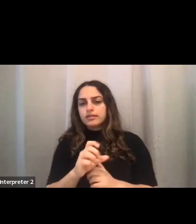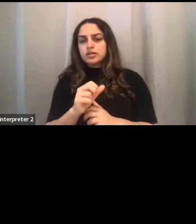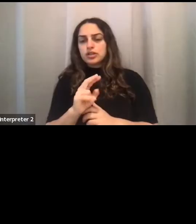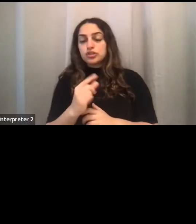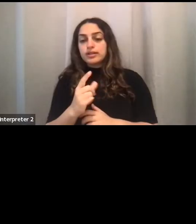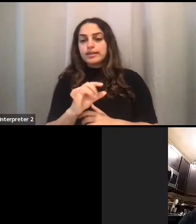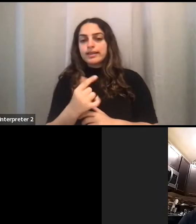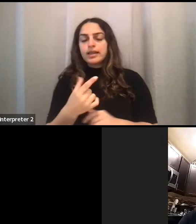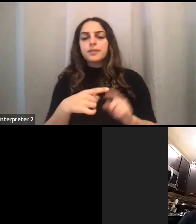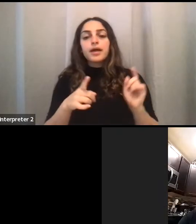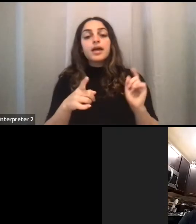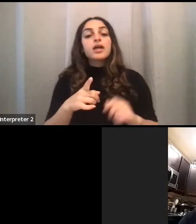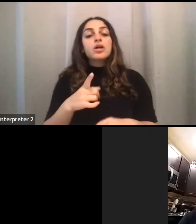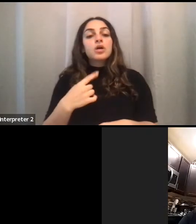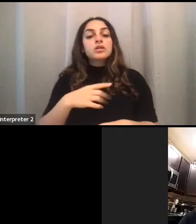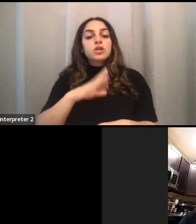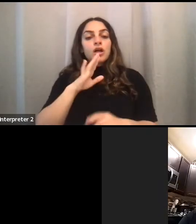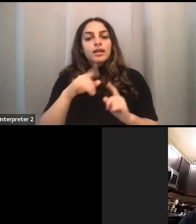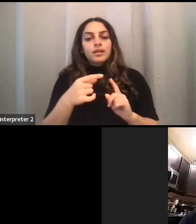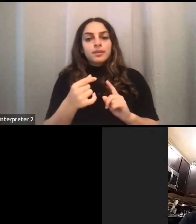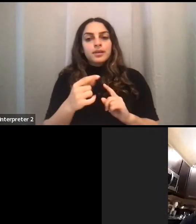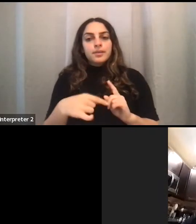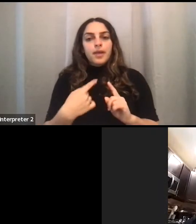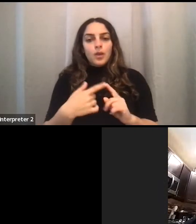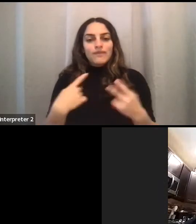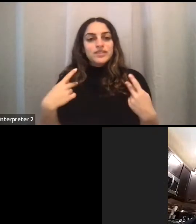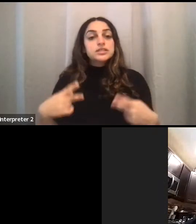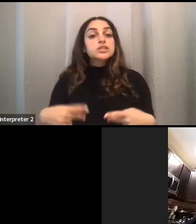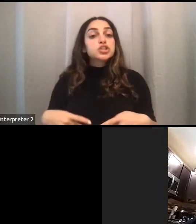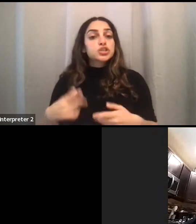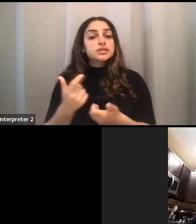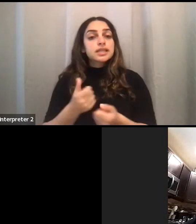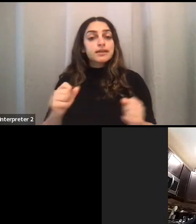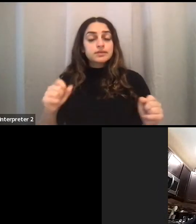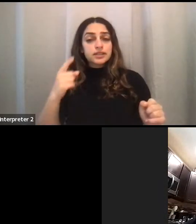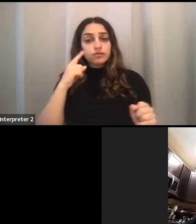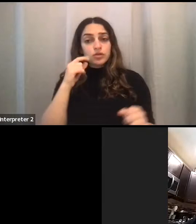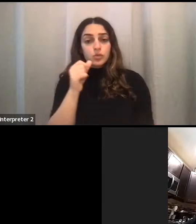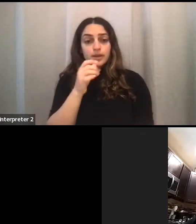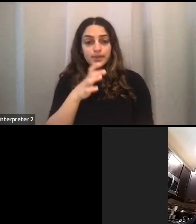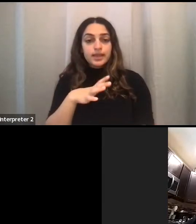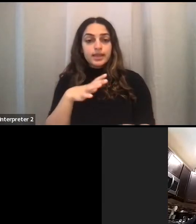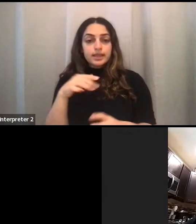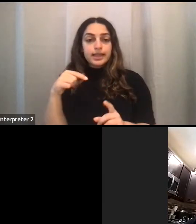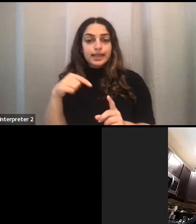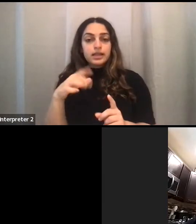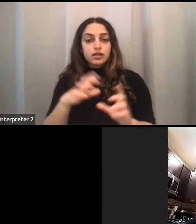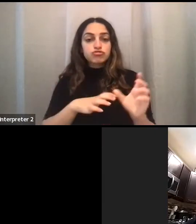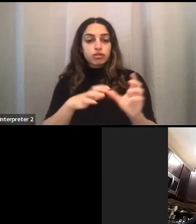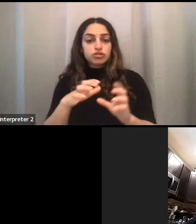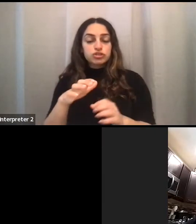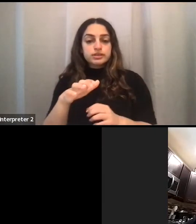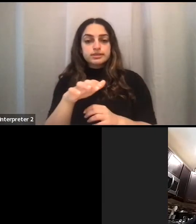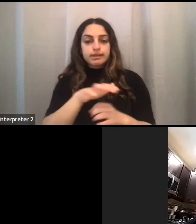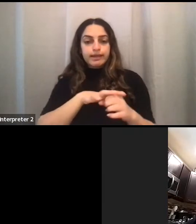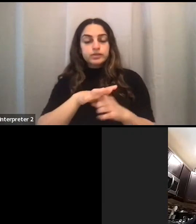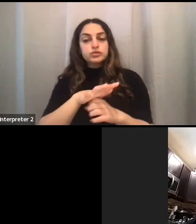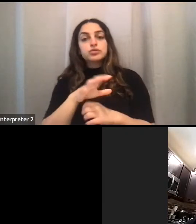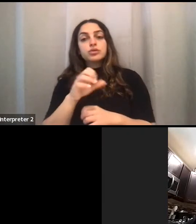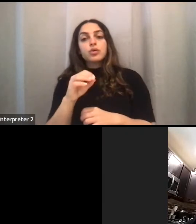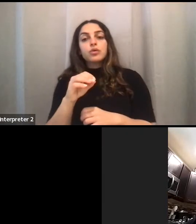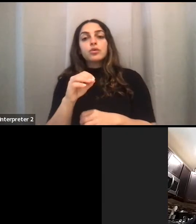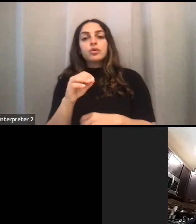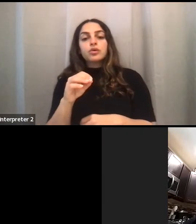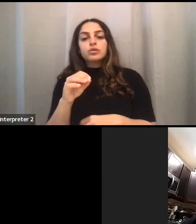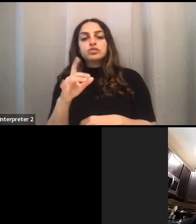but um we're talking a little bit about physical safety for women um in construction sites and and so just sort of falling on this